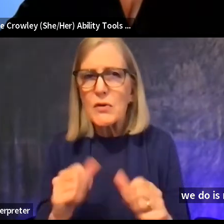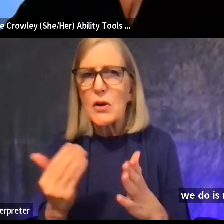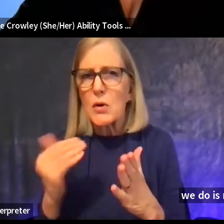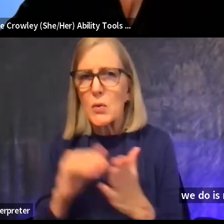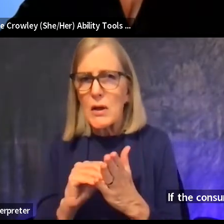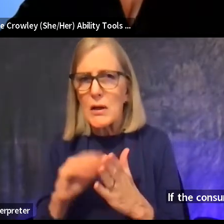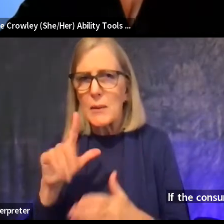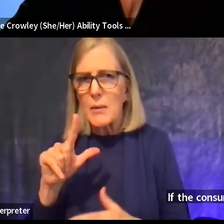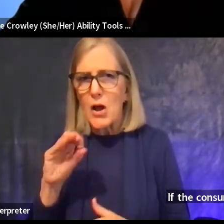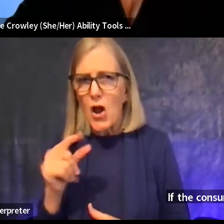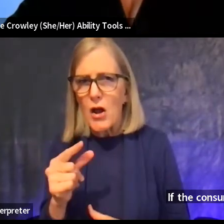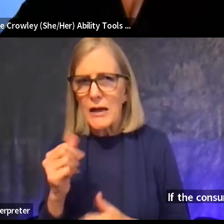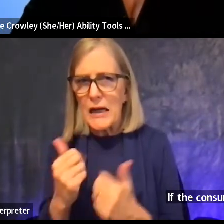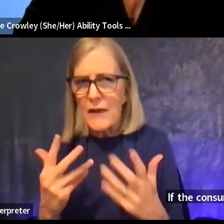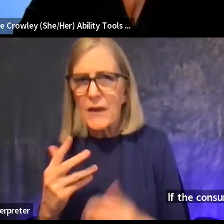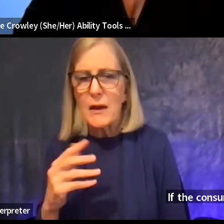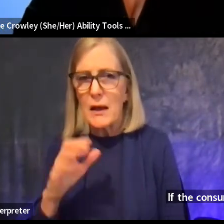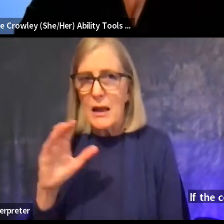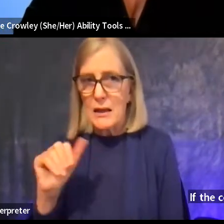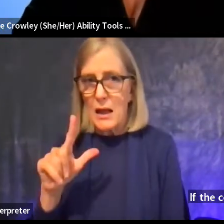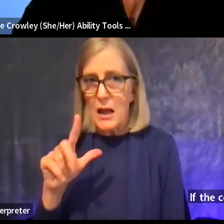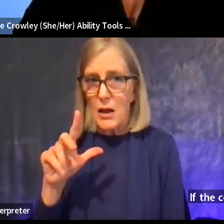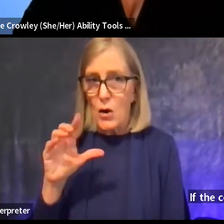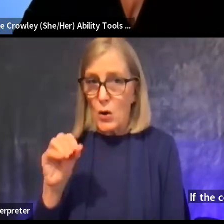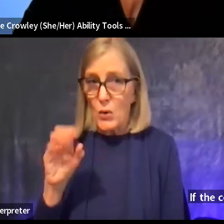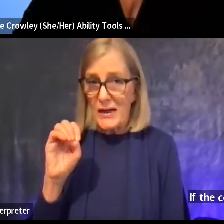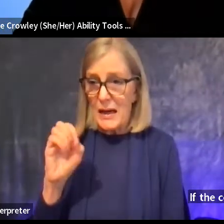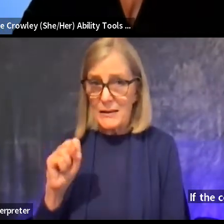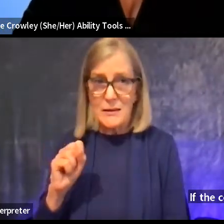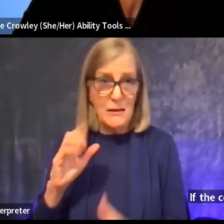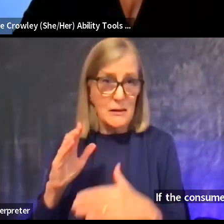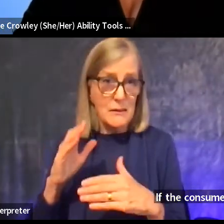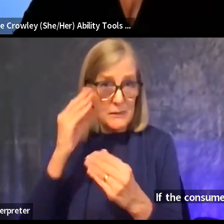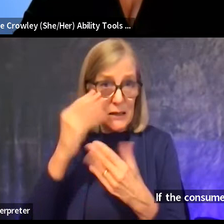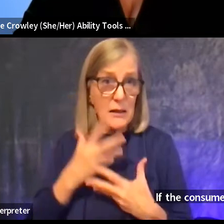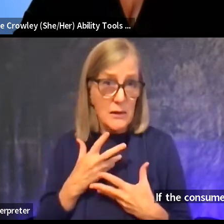anything Cal OES shares with us in terms of